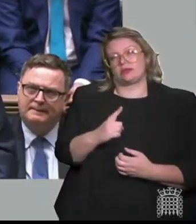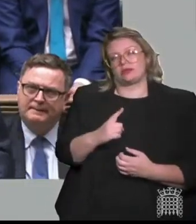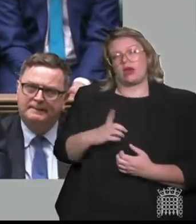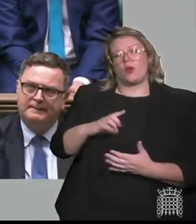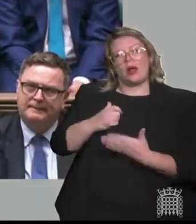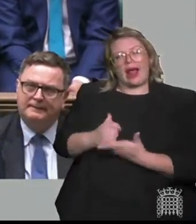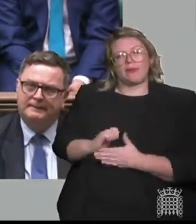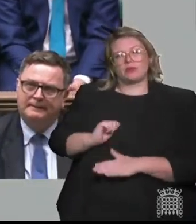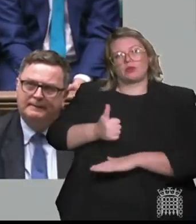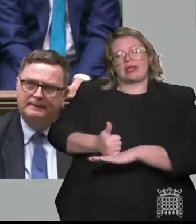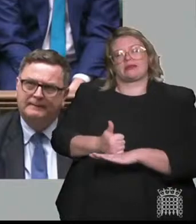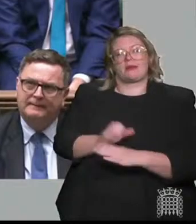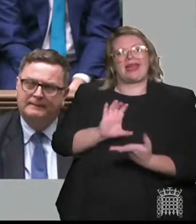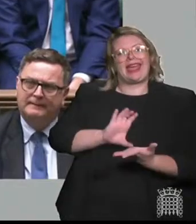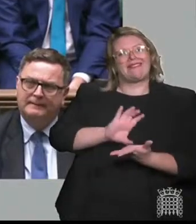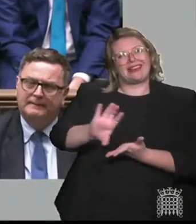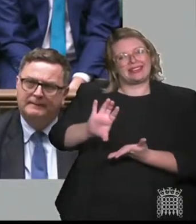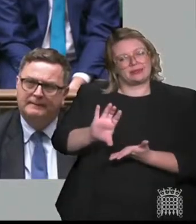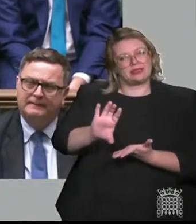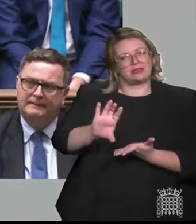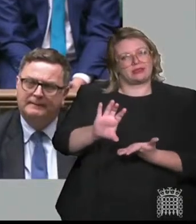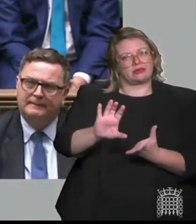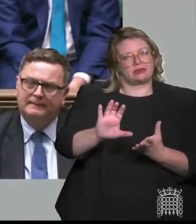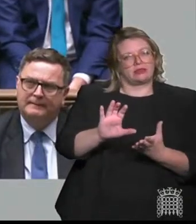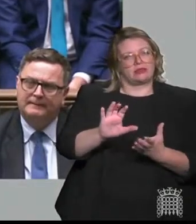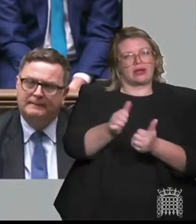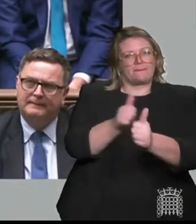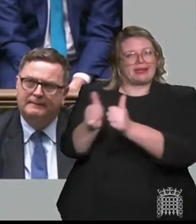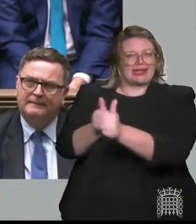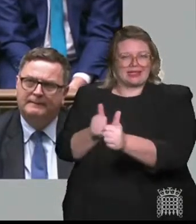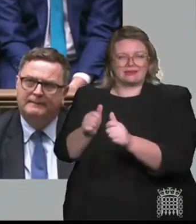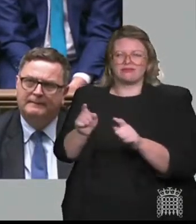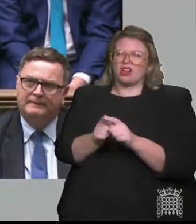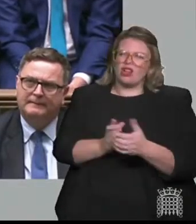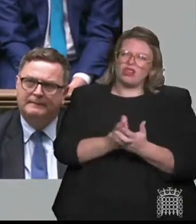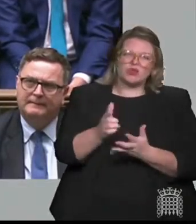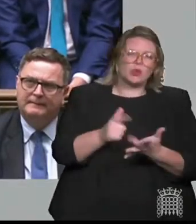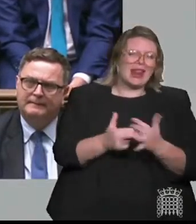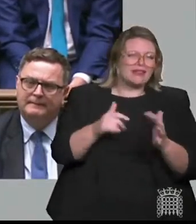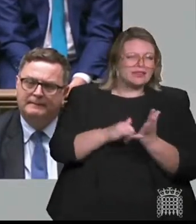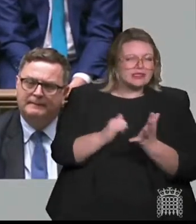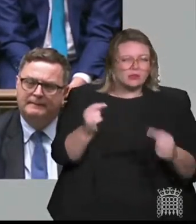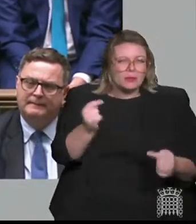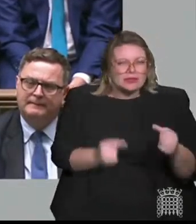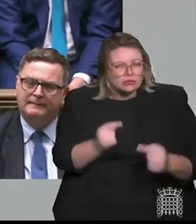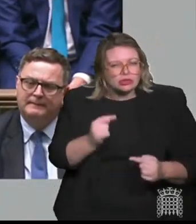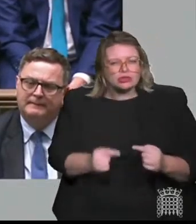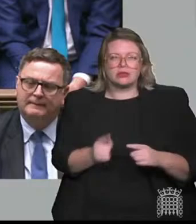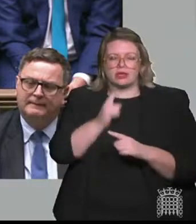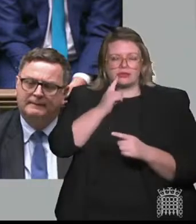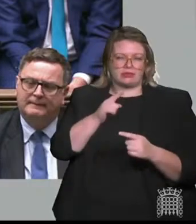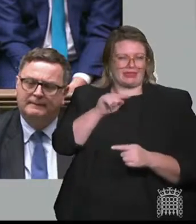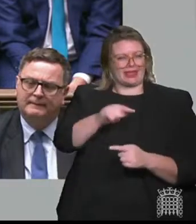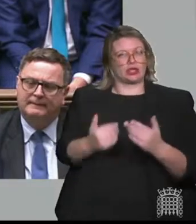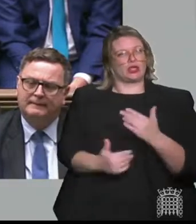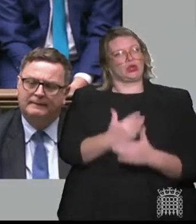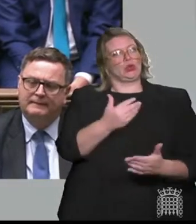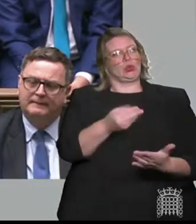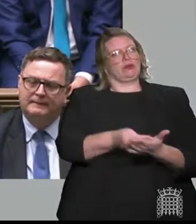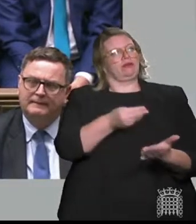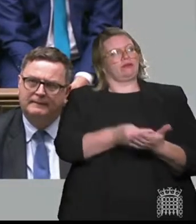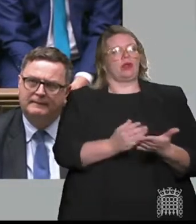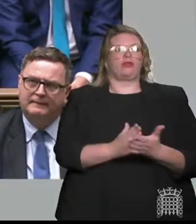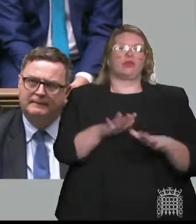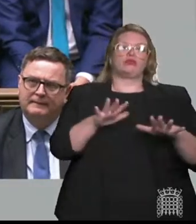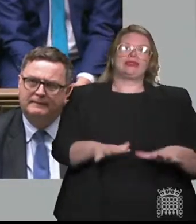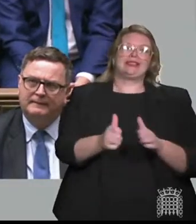establishment of investment vehicles for pension funds to use, including through the LIFTS competition, a new growth fund run by the British Business Bank,